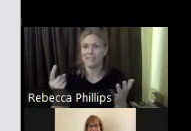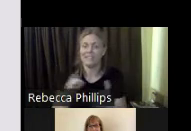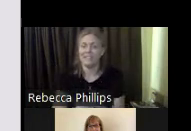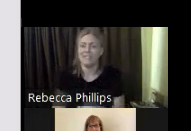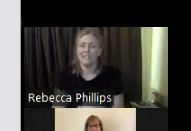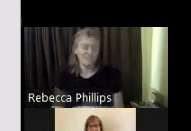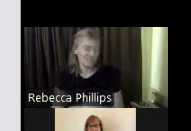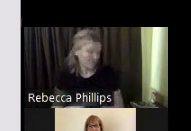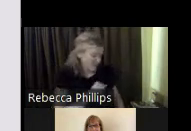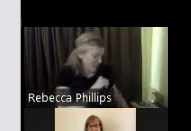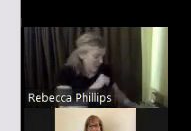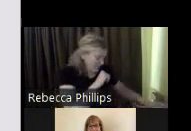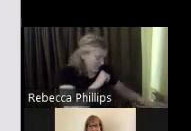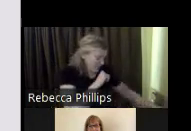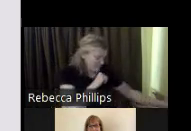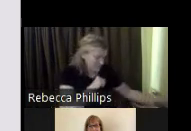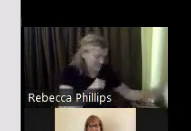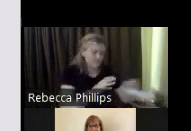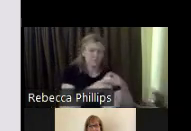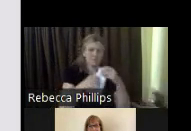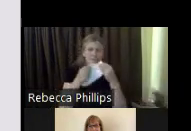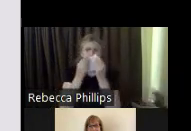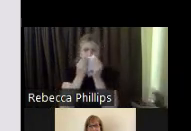understand. So.